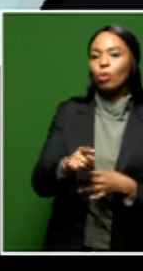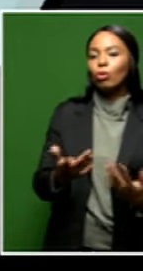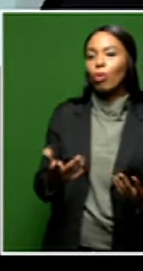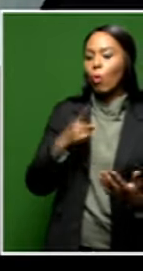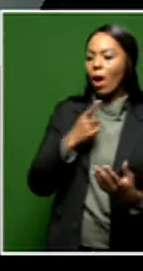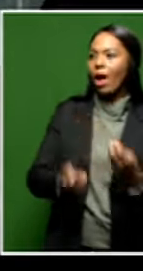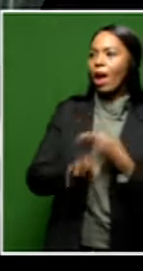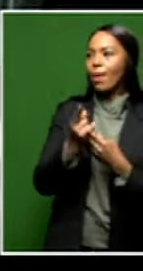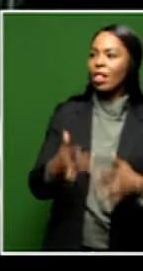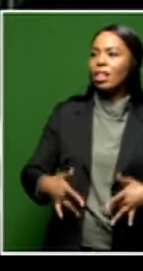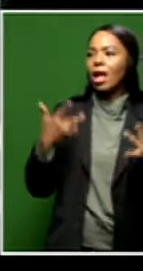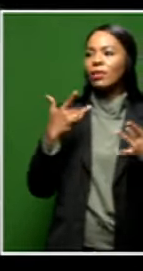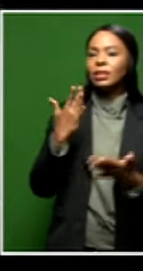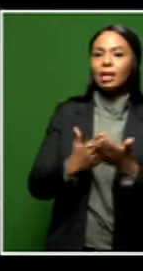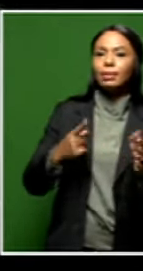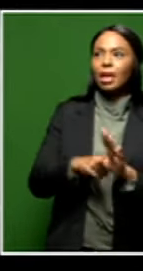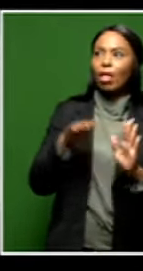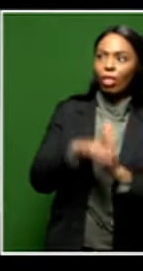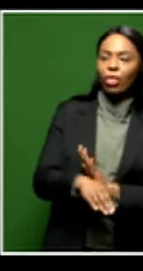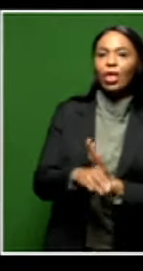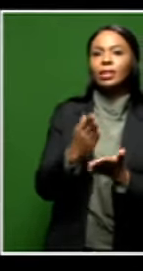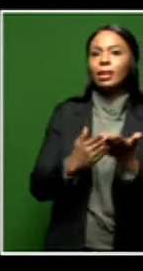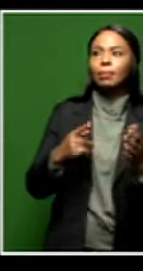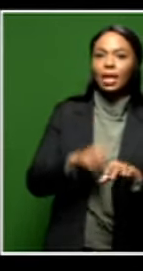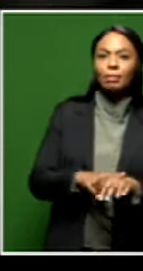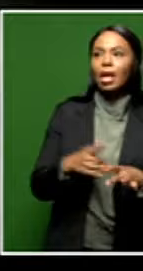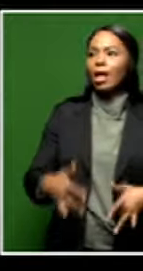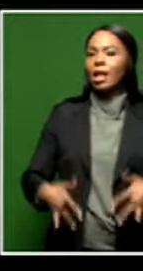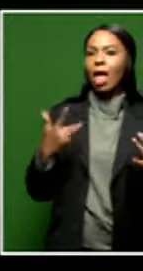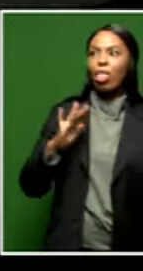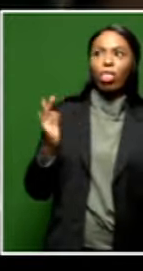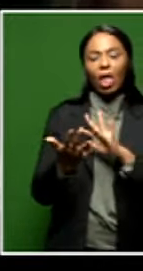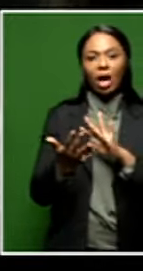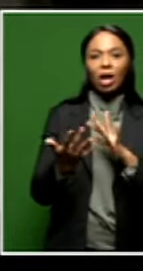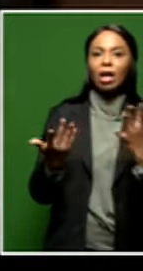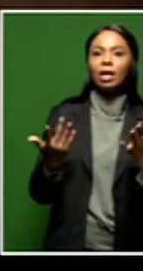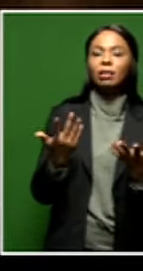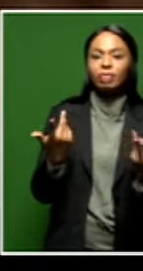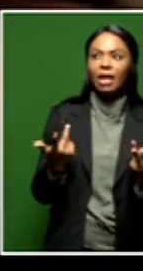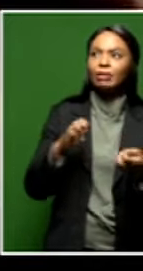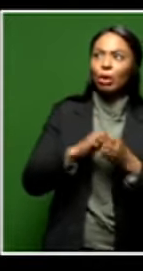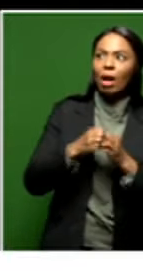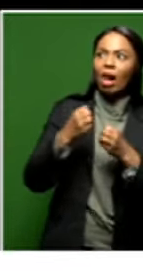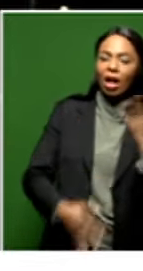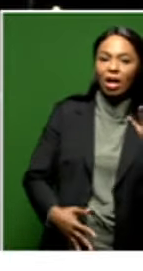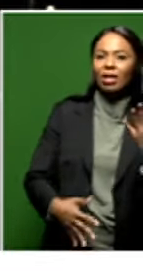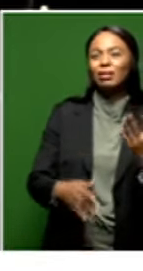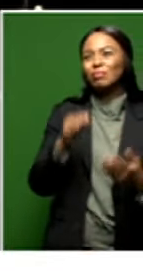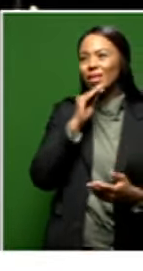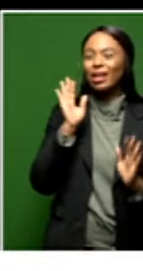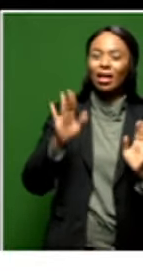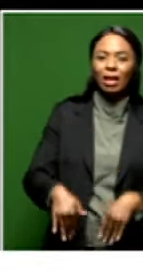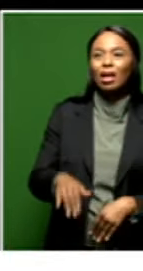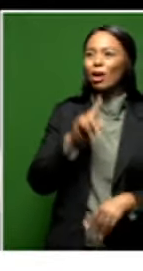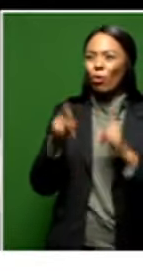like life's not working really well for us. And I think it's trying to find a way to not ask so many questions as to why